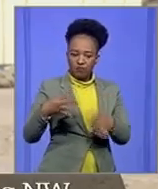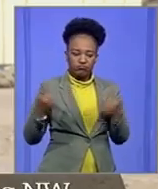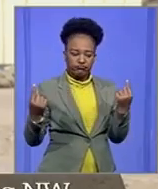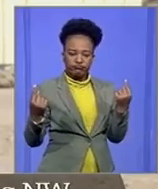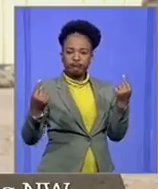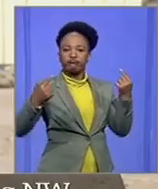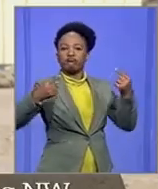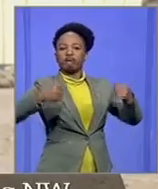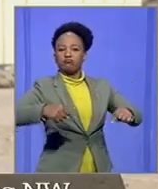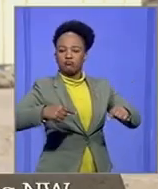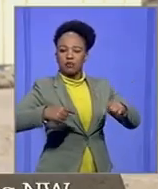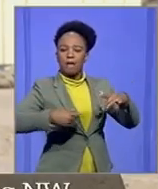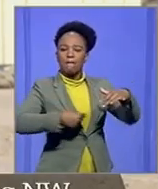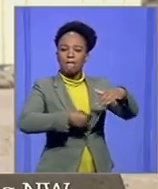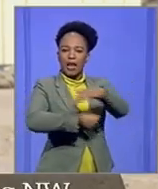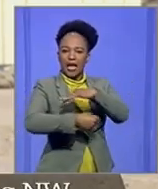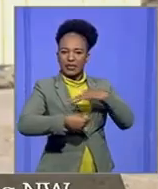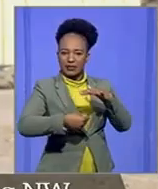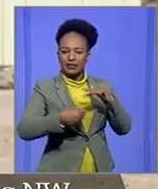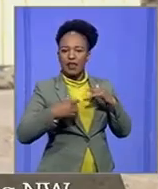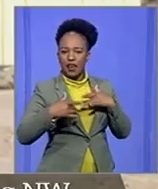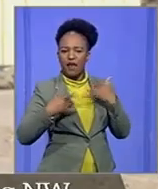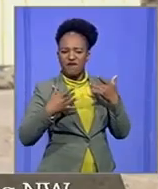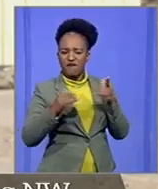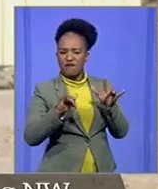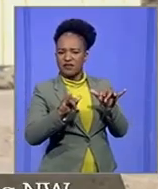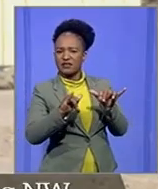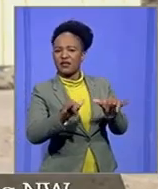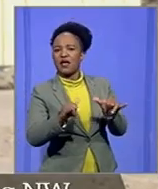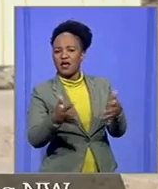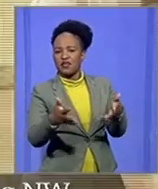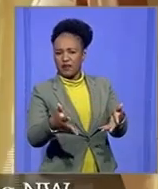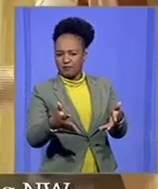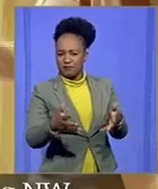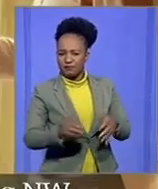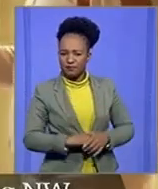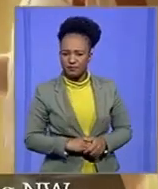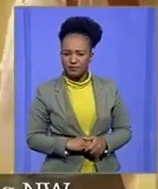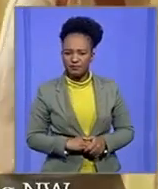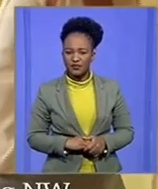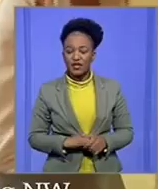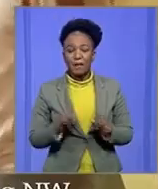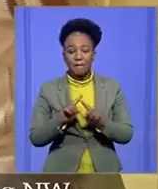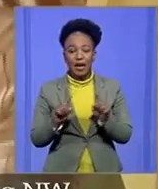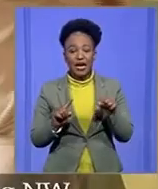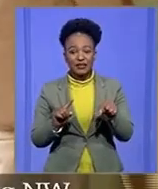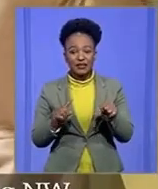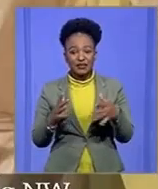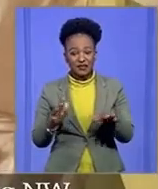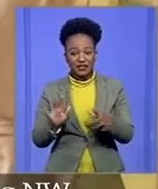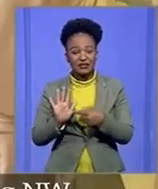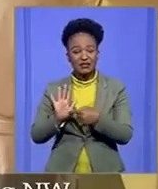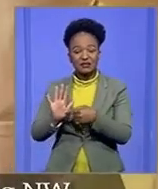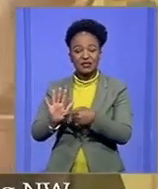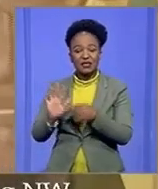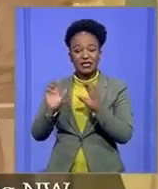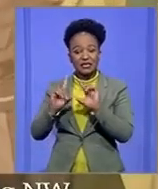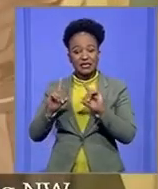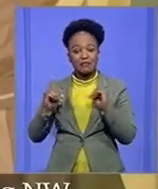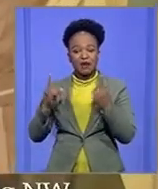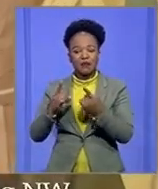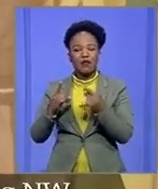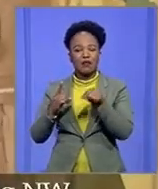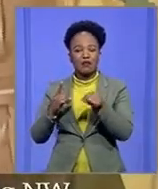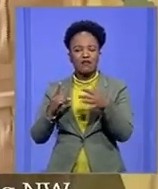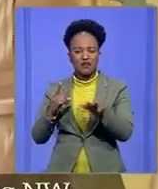le gore ba le dirisa jaaka lefelo le banna mo go lone jaaka bantlhakela ba tshireletso. Go ya ka pegelo e tlhagisitsweng ke ba lefapha la bosetšhaba la sesole